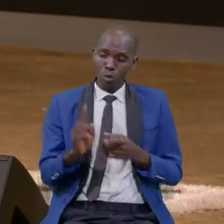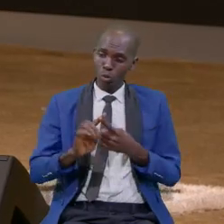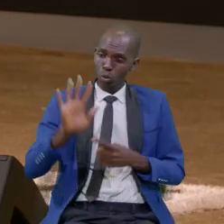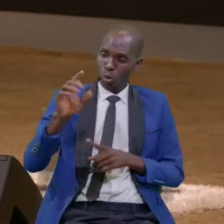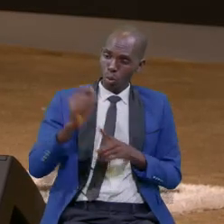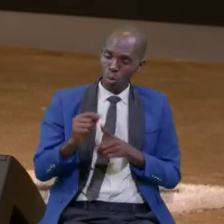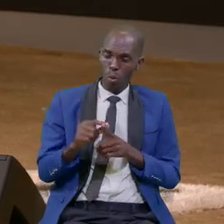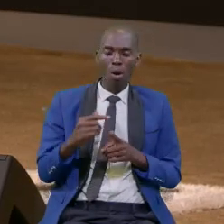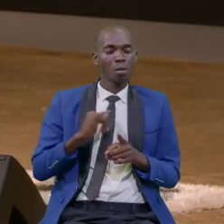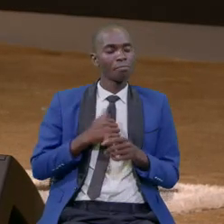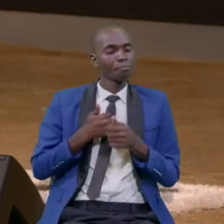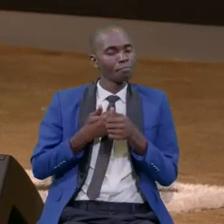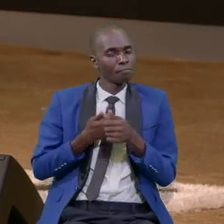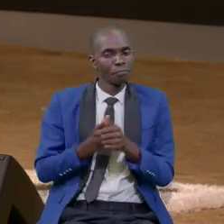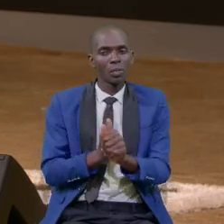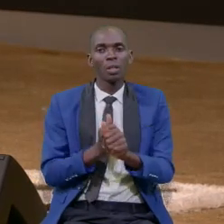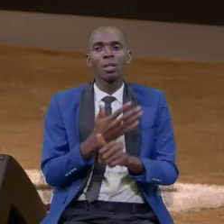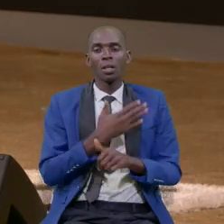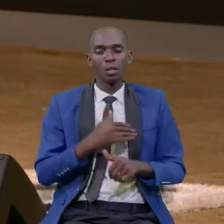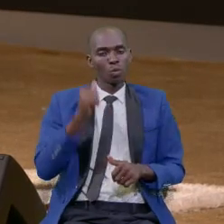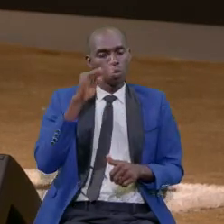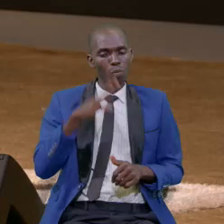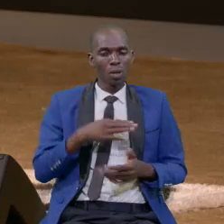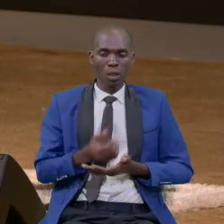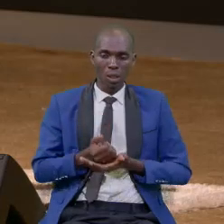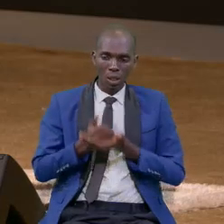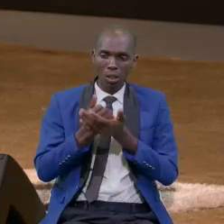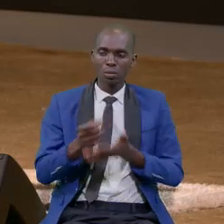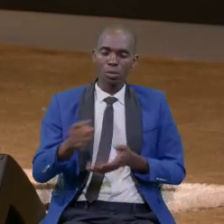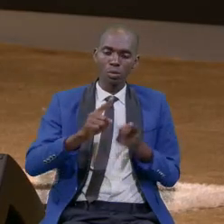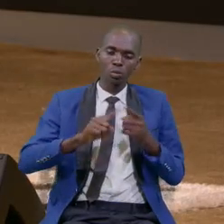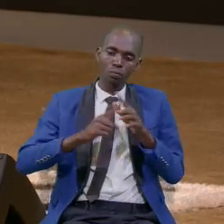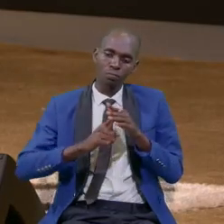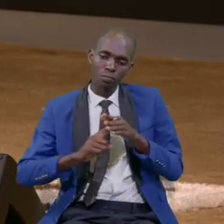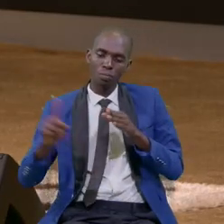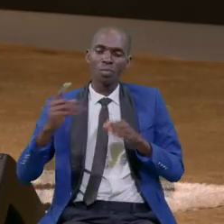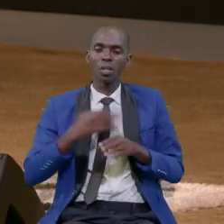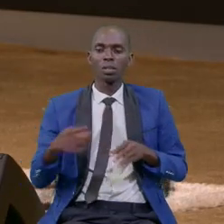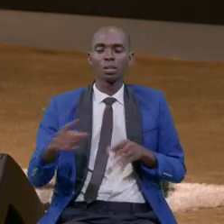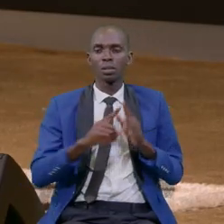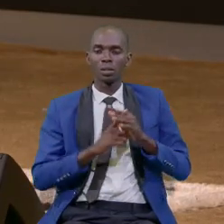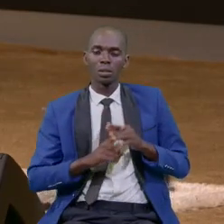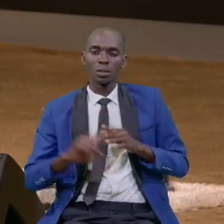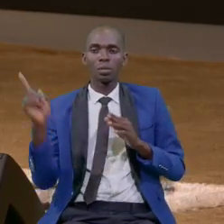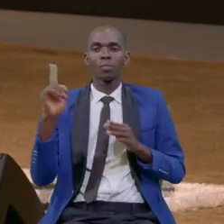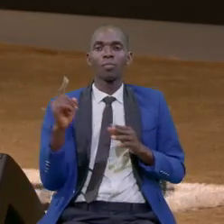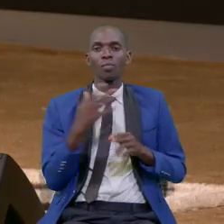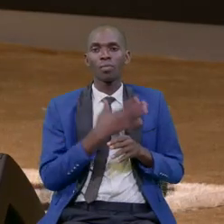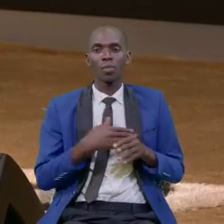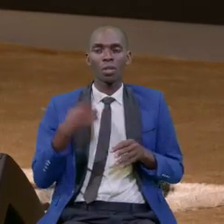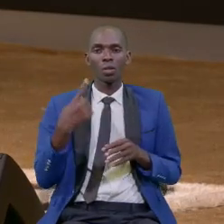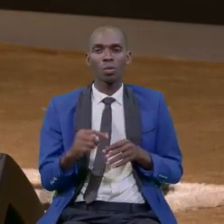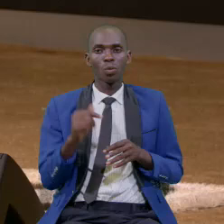she sent them away, and they departed, and she